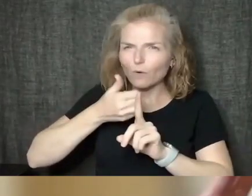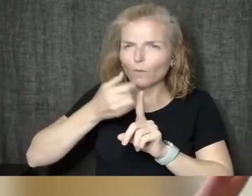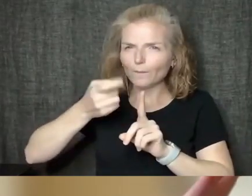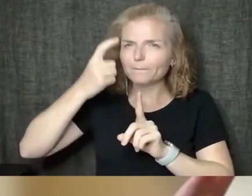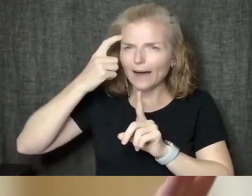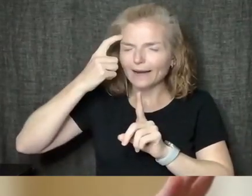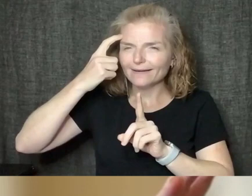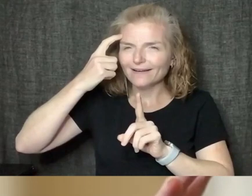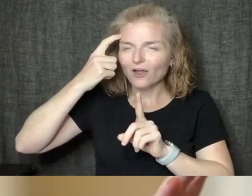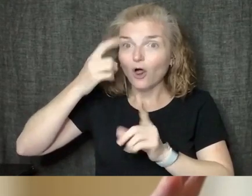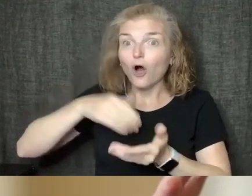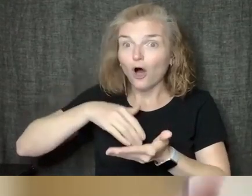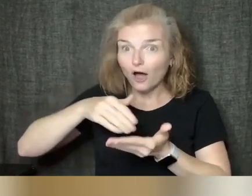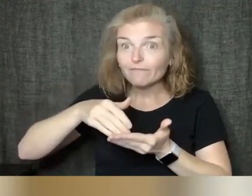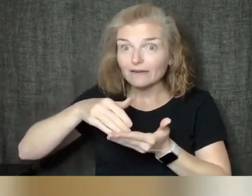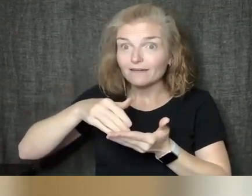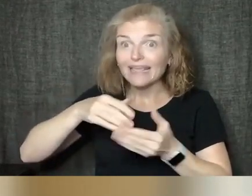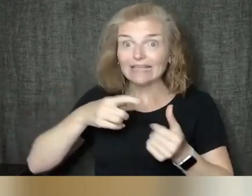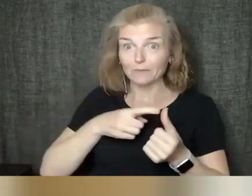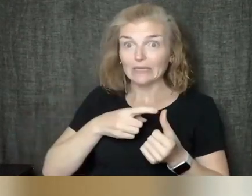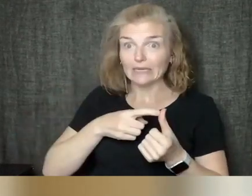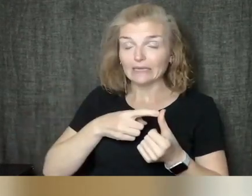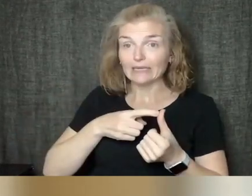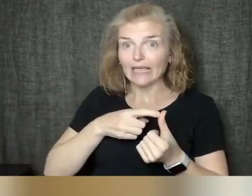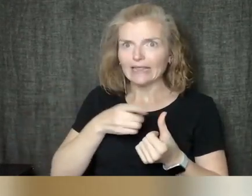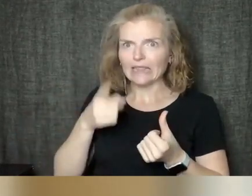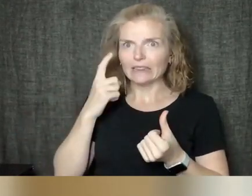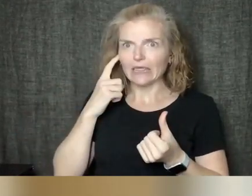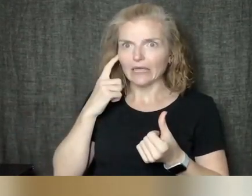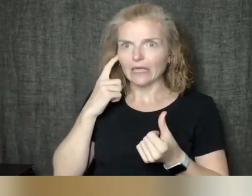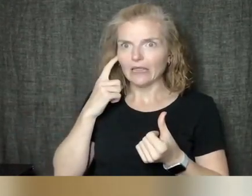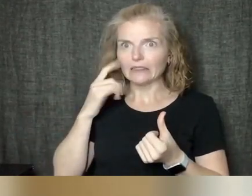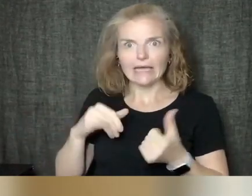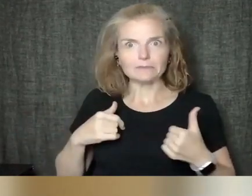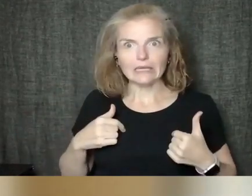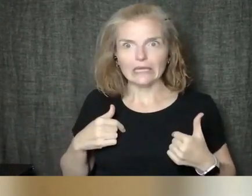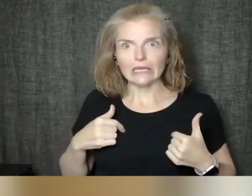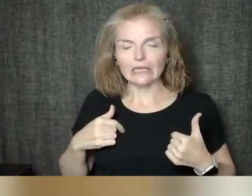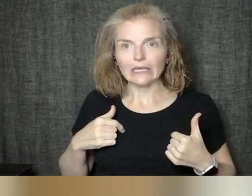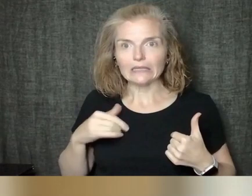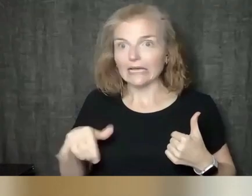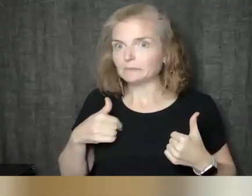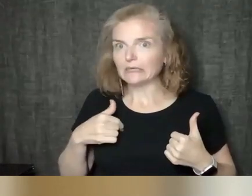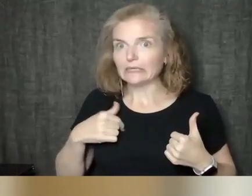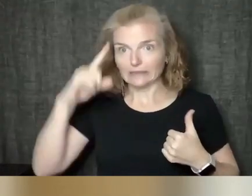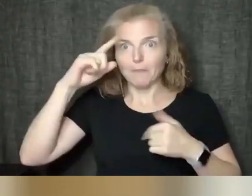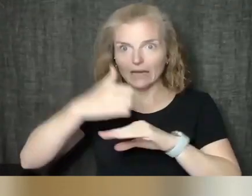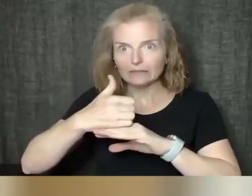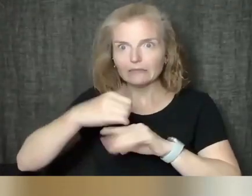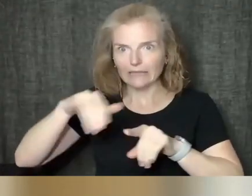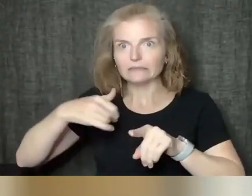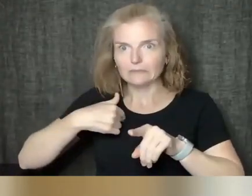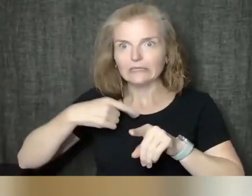start from the perspective that this is how I am. This is my pattern. And so we just do